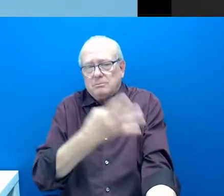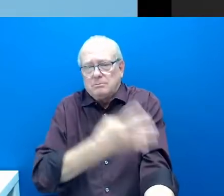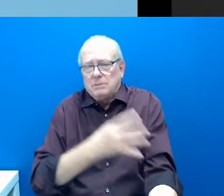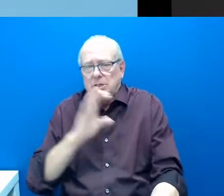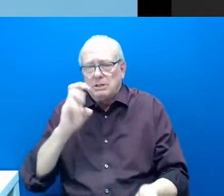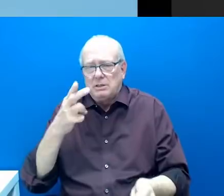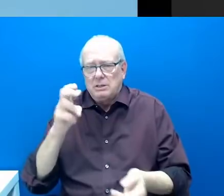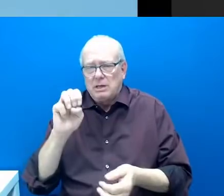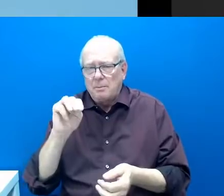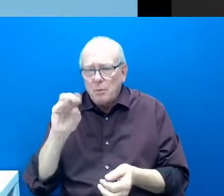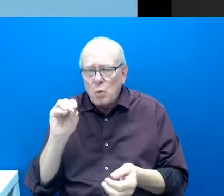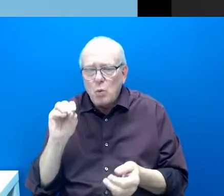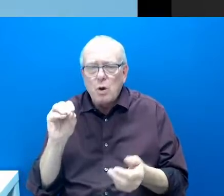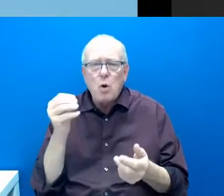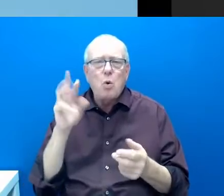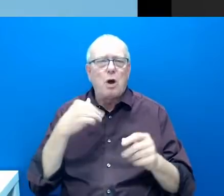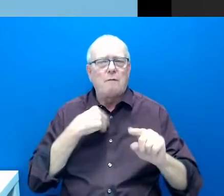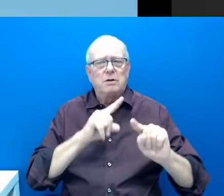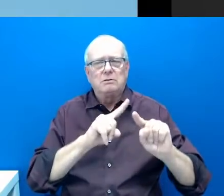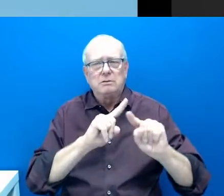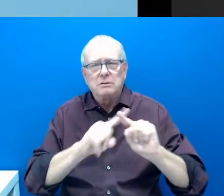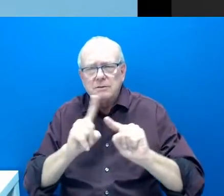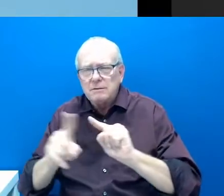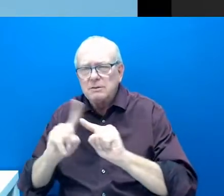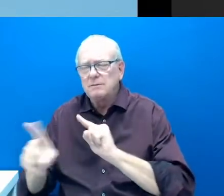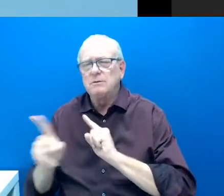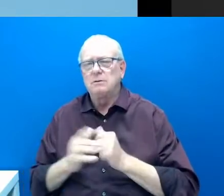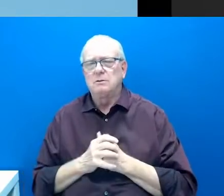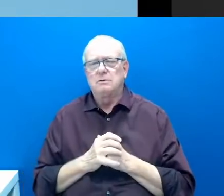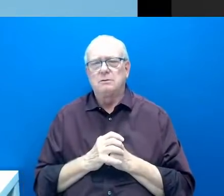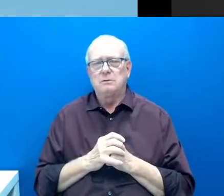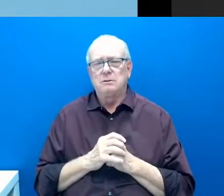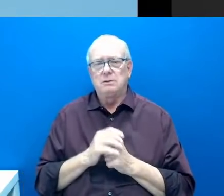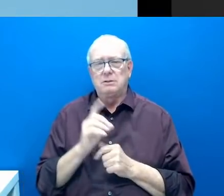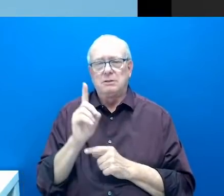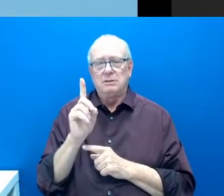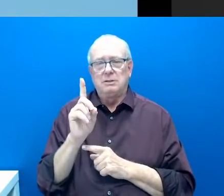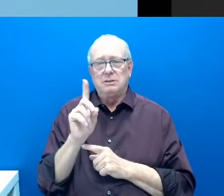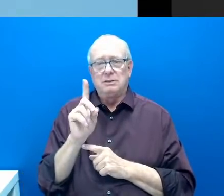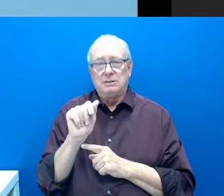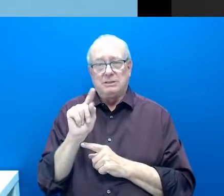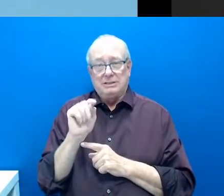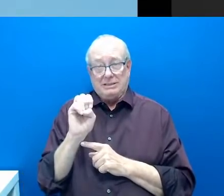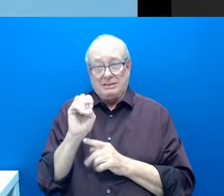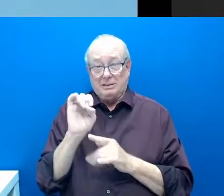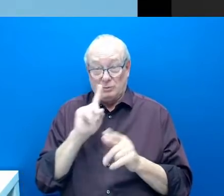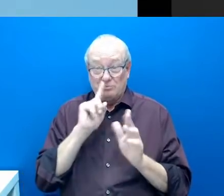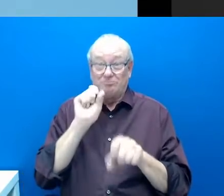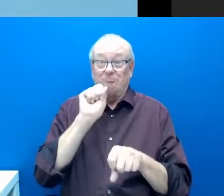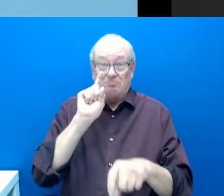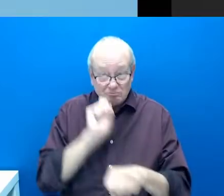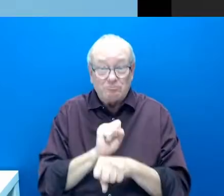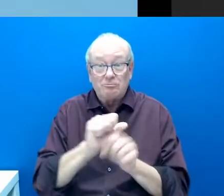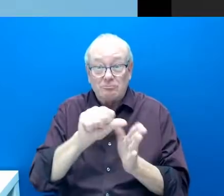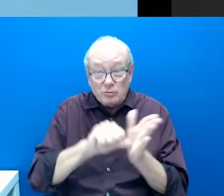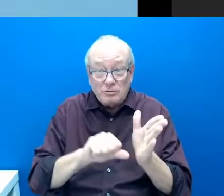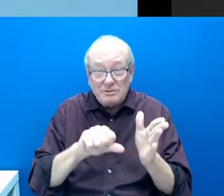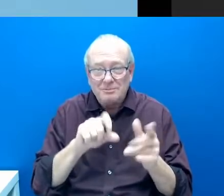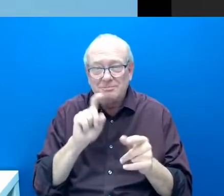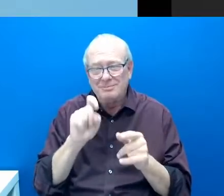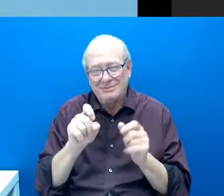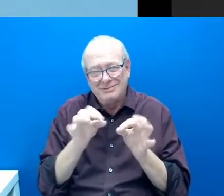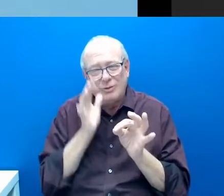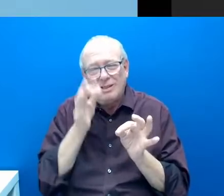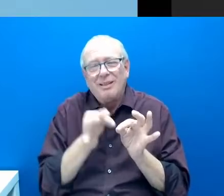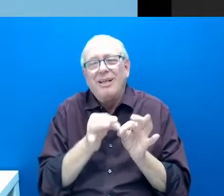that. So they're ready to treatment. The date that they're ready to be treated may actually be a little bit later down the road. So we have a